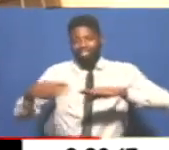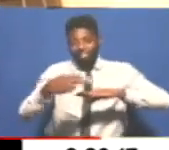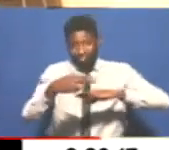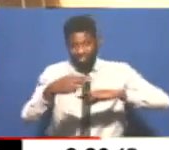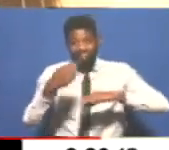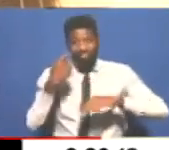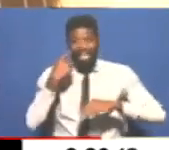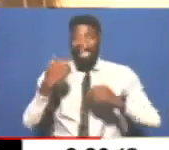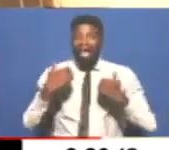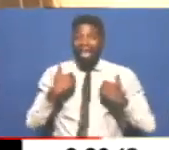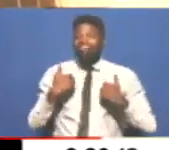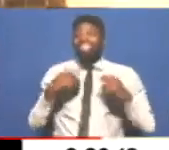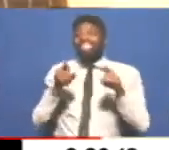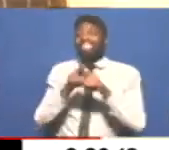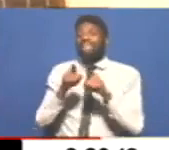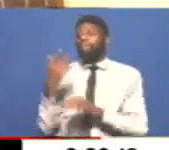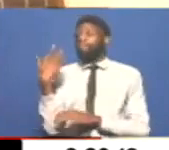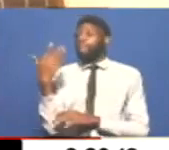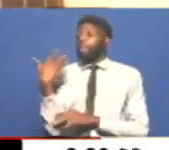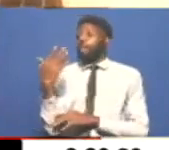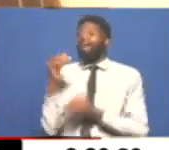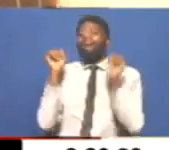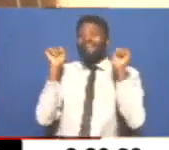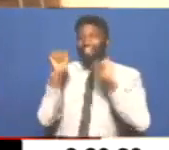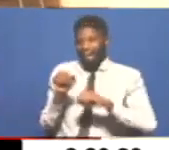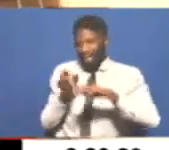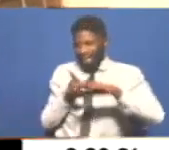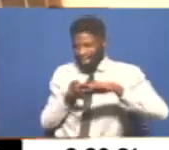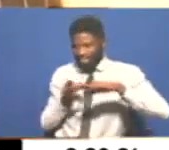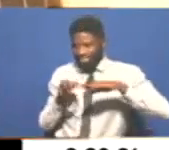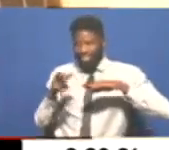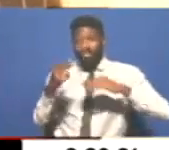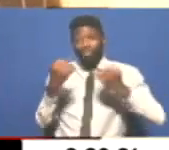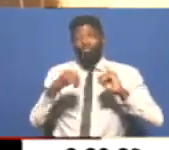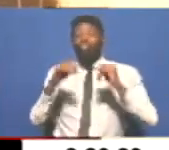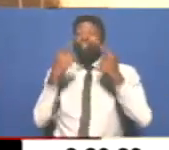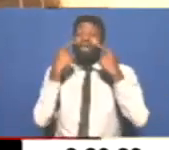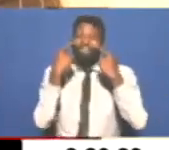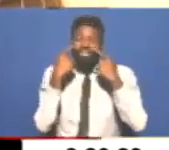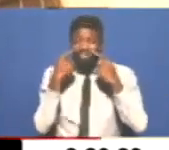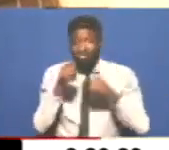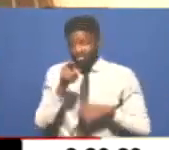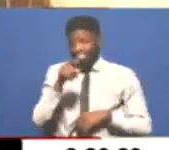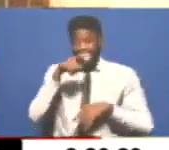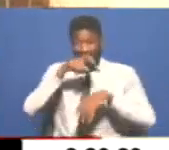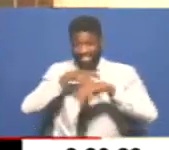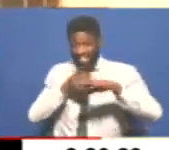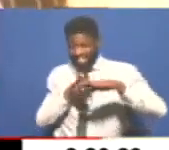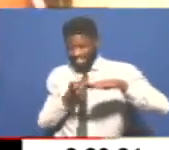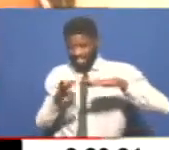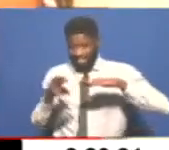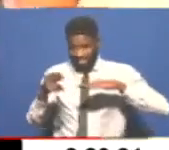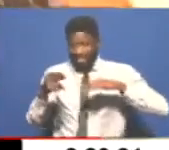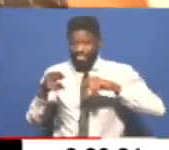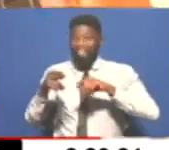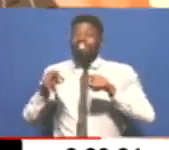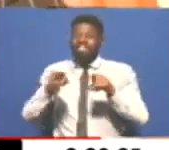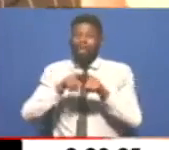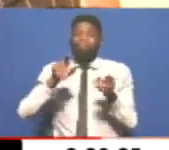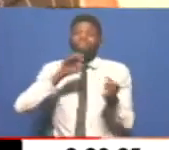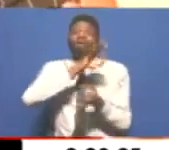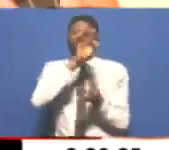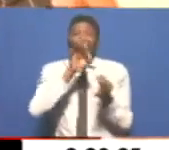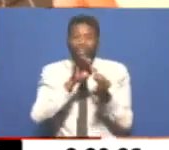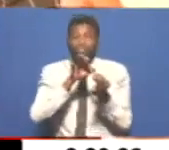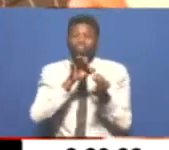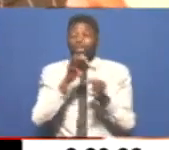canvas. We have a canvas that we cut your measurements from. That's why when we cut the measurements, those are the measurements that we'll put, the canvas we'll put